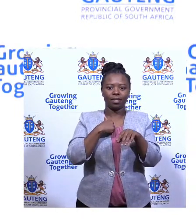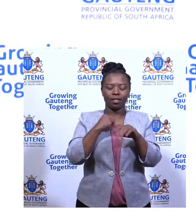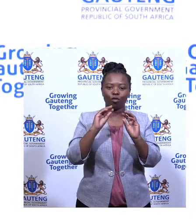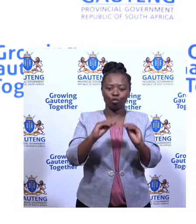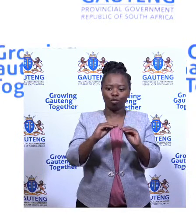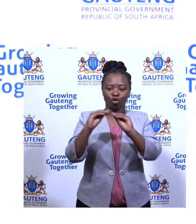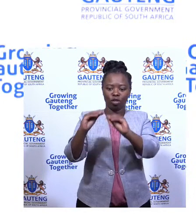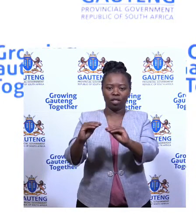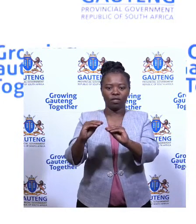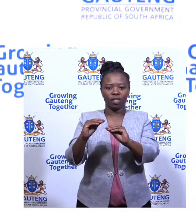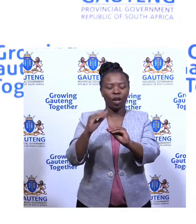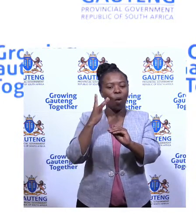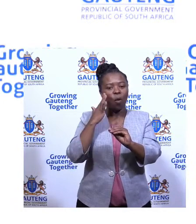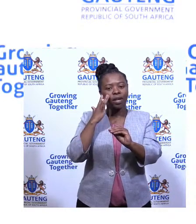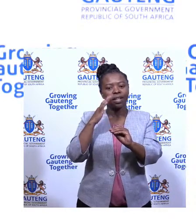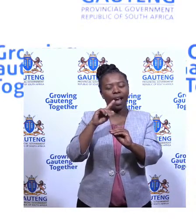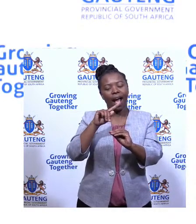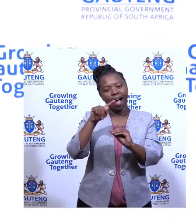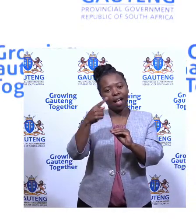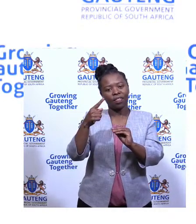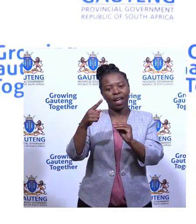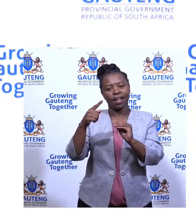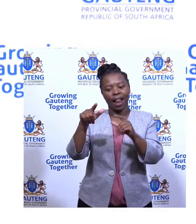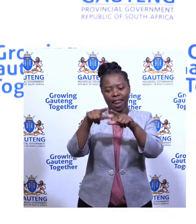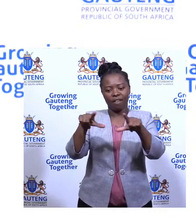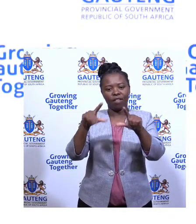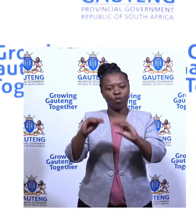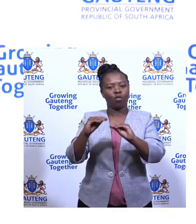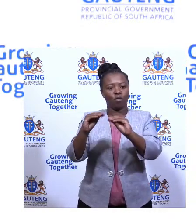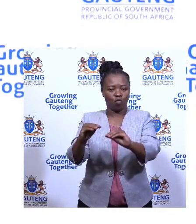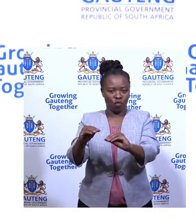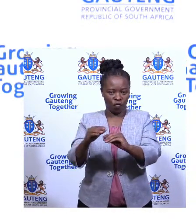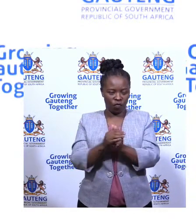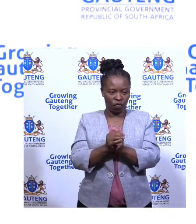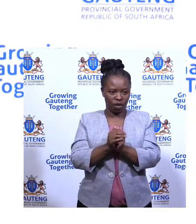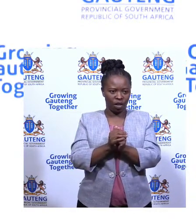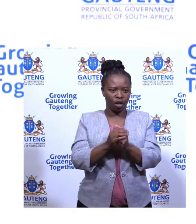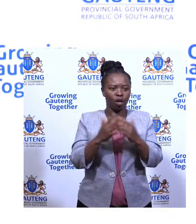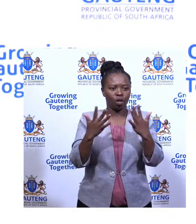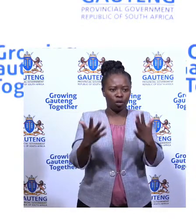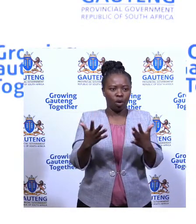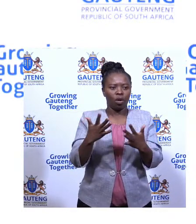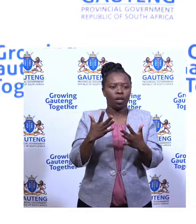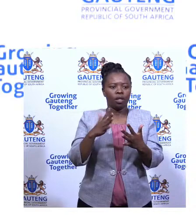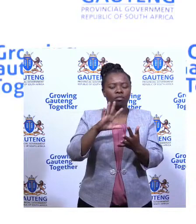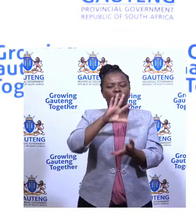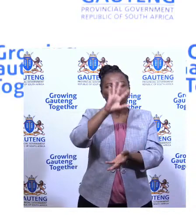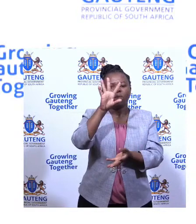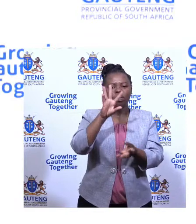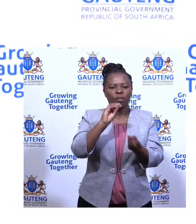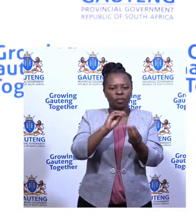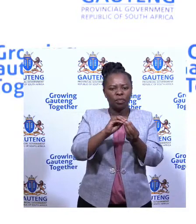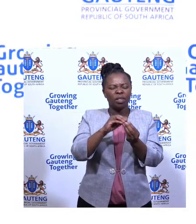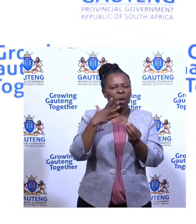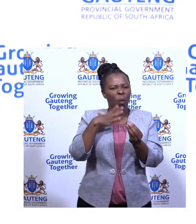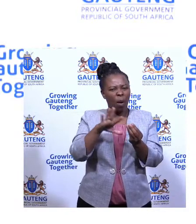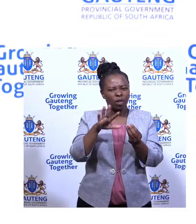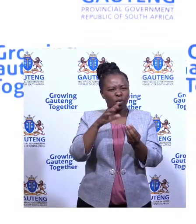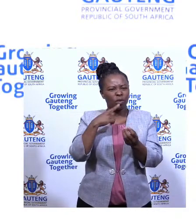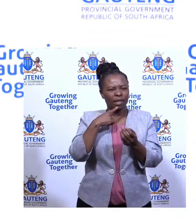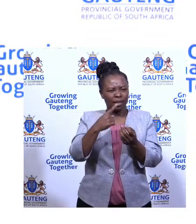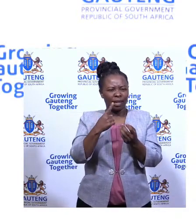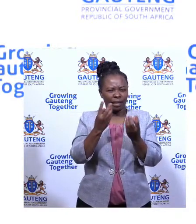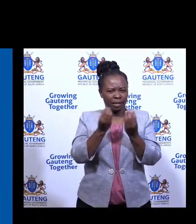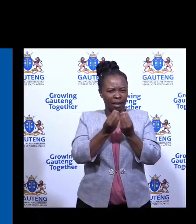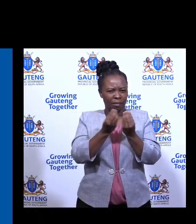next phase. I just want to, as I conclude, just draw to your attention some of the big